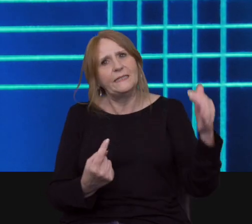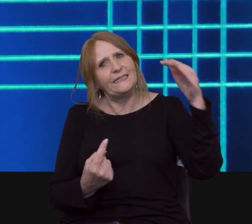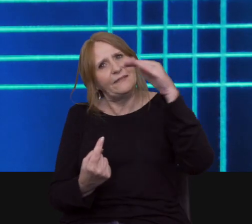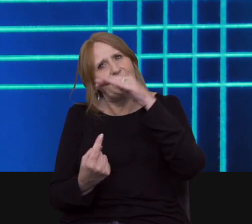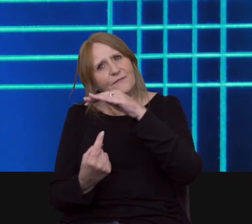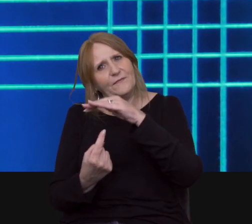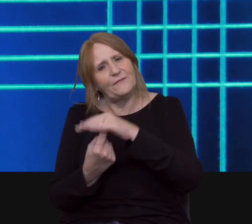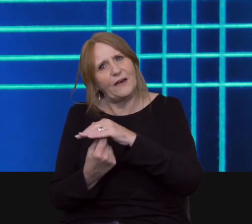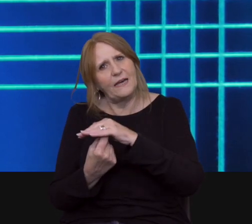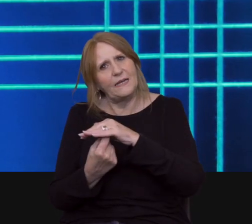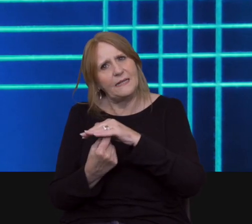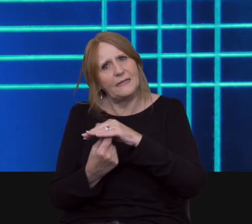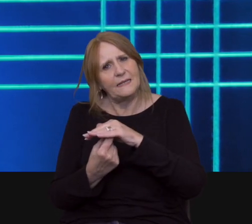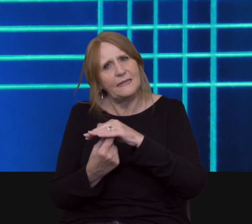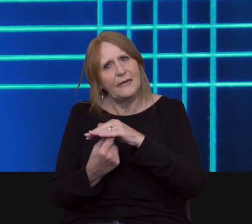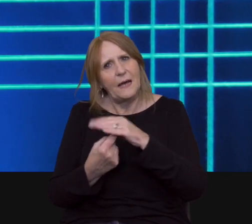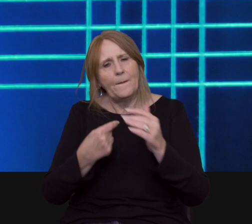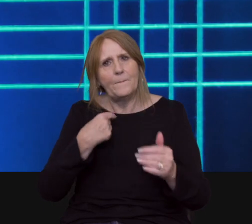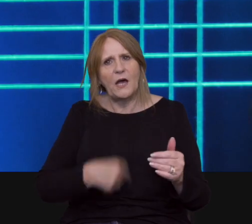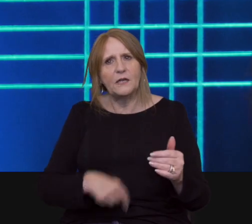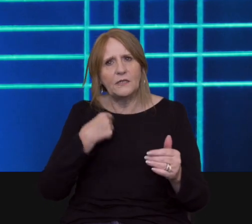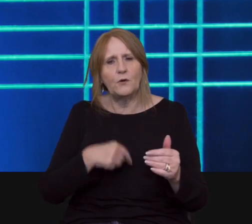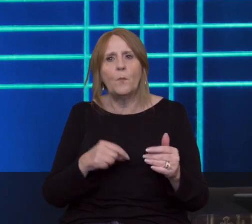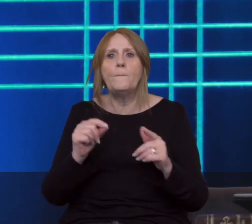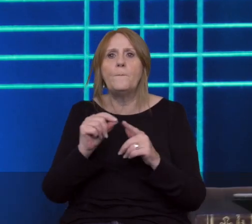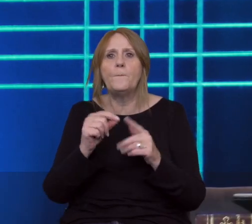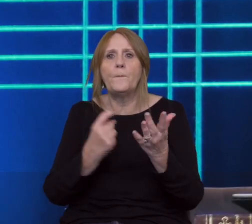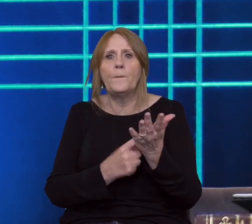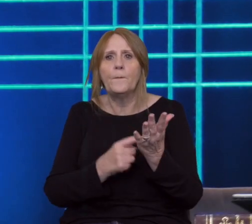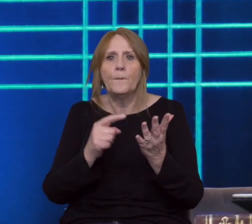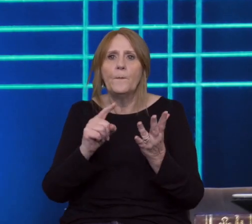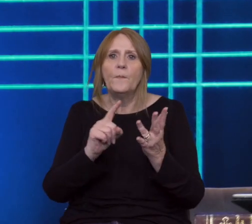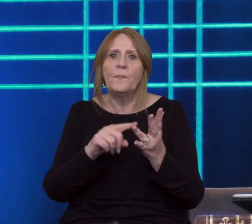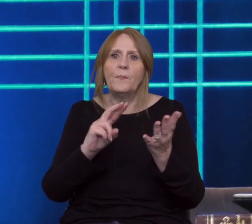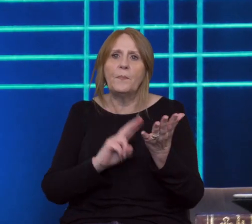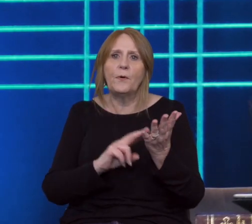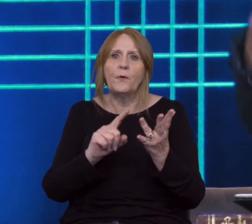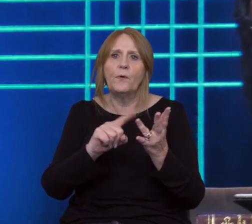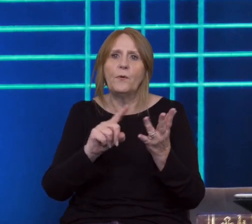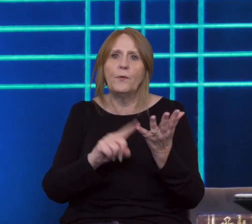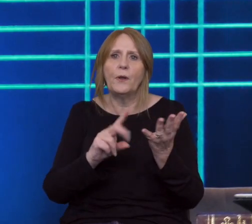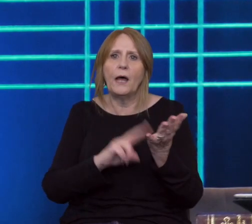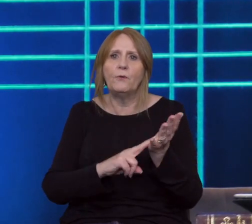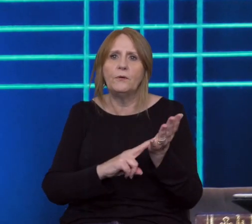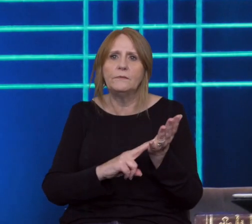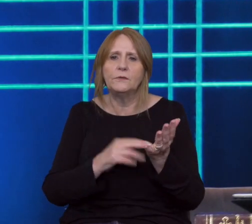personal pronoun is used. In other words, God is speaking in the first person and He's saying,